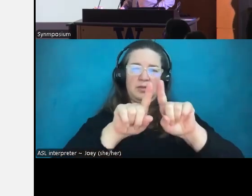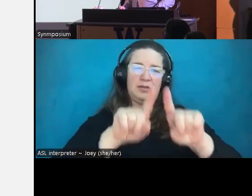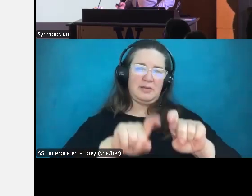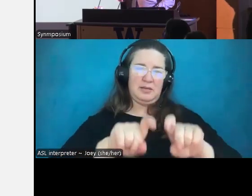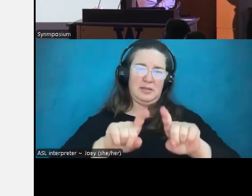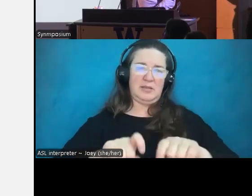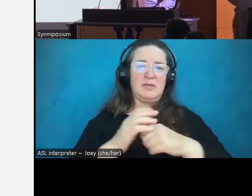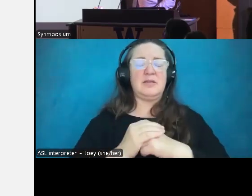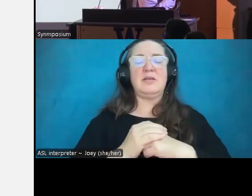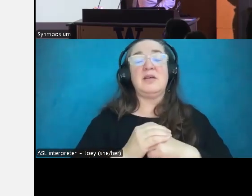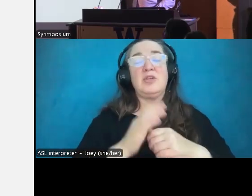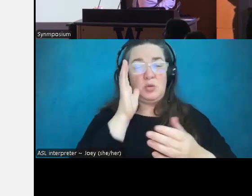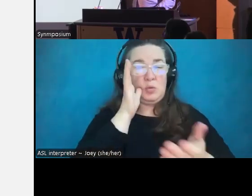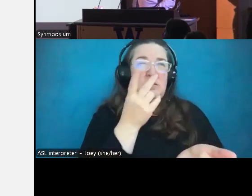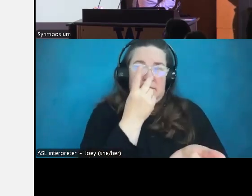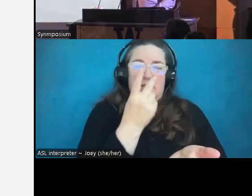that.